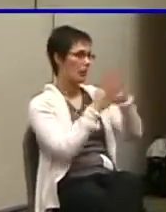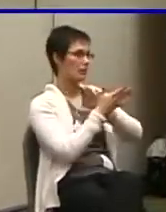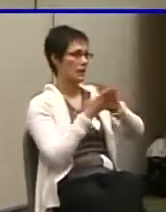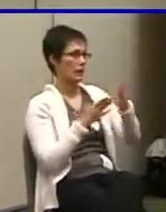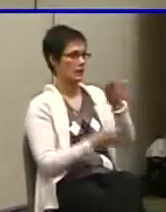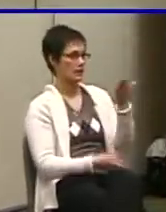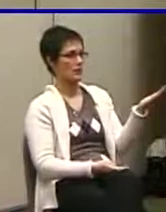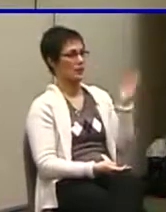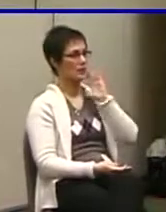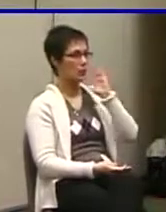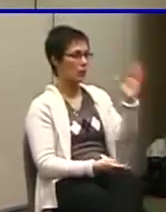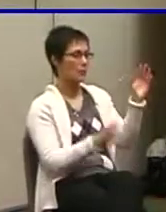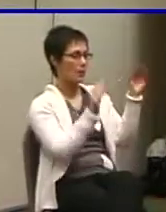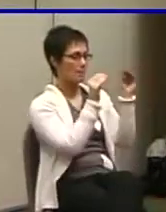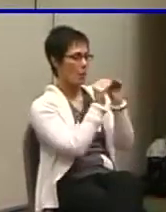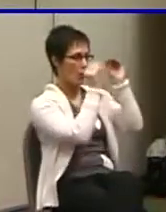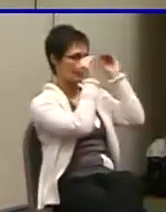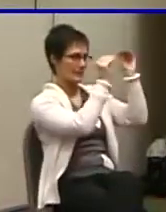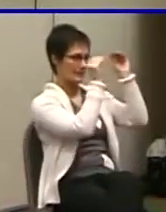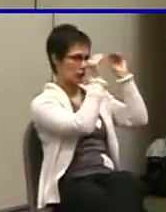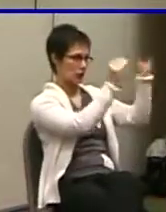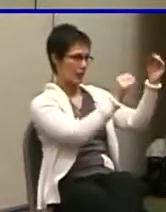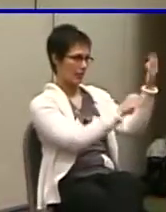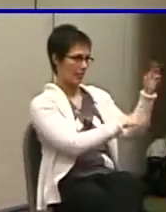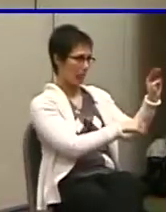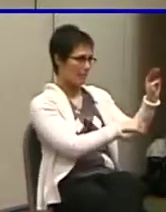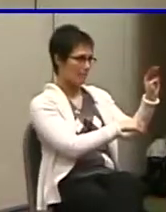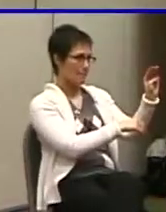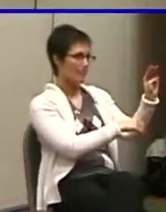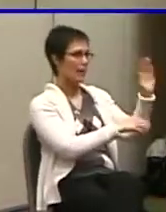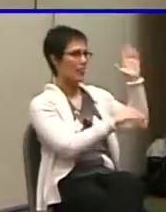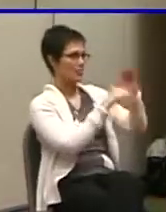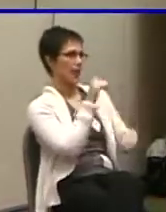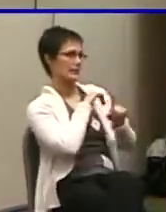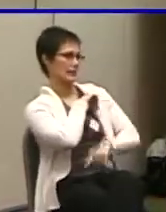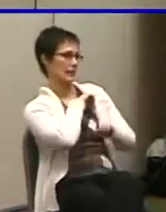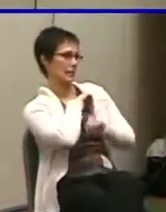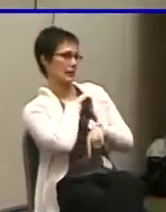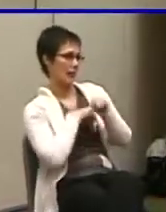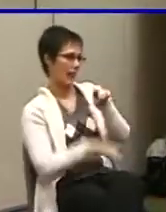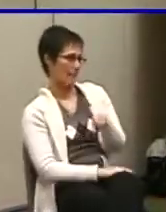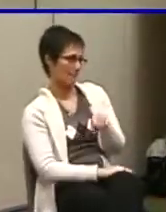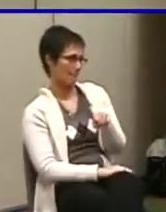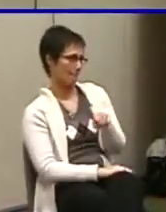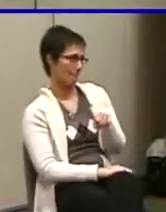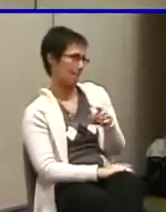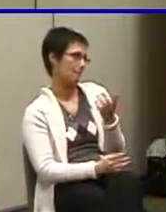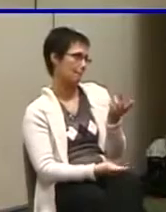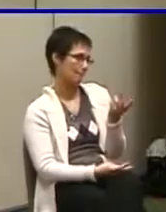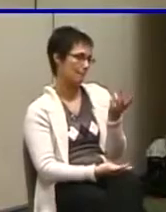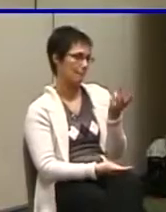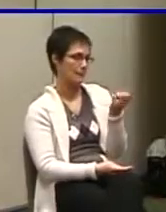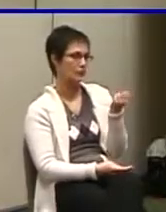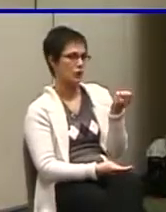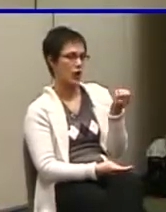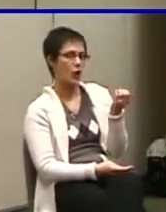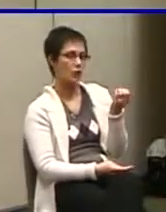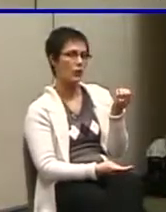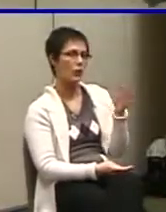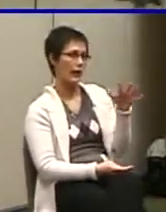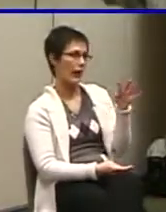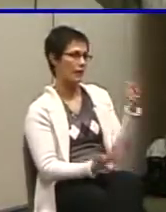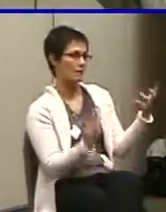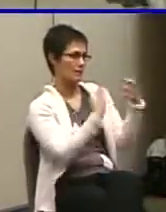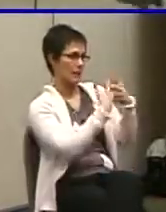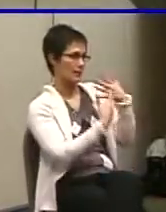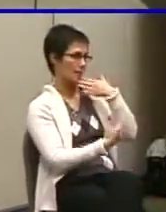it's more teaching them than disciplining them. And so it kind of fits